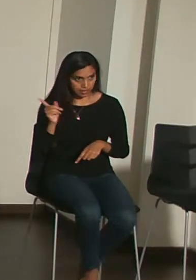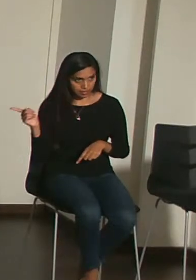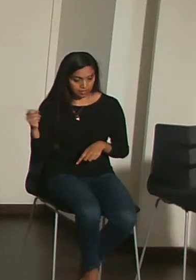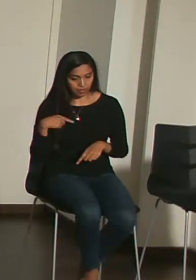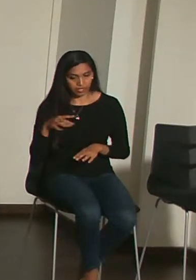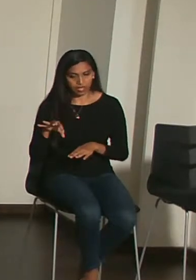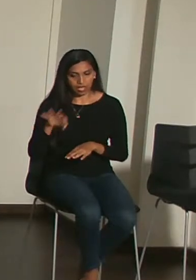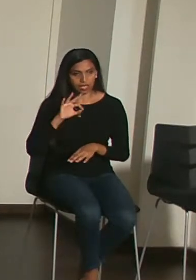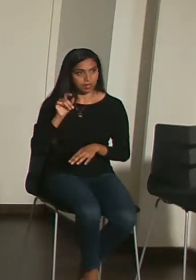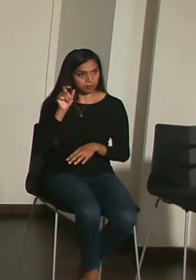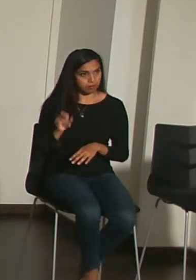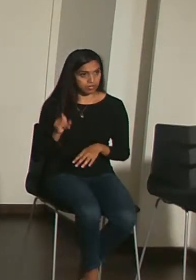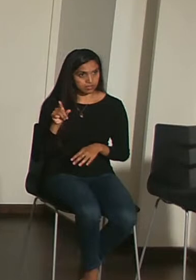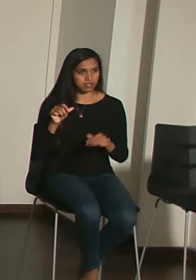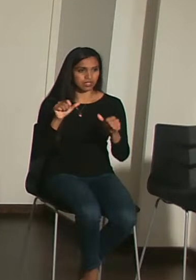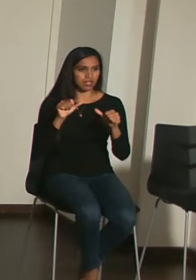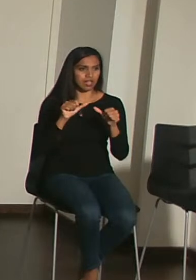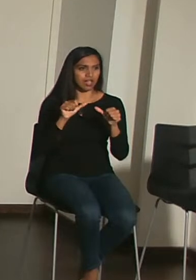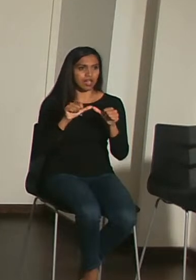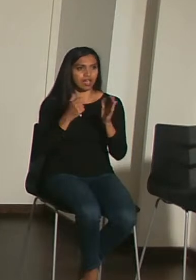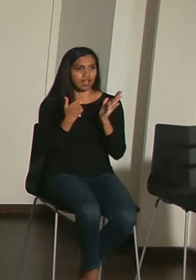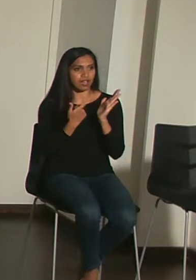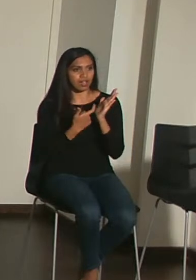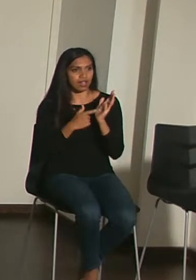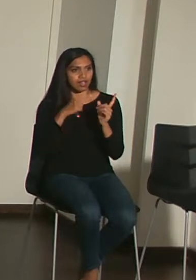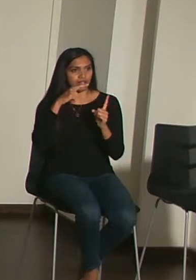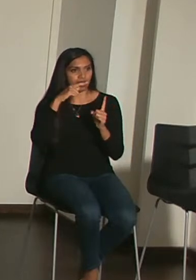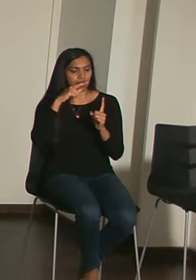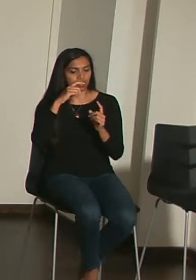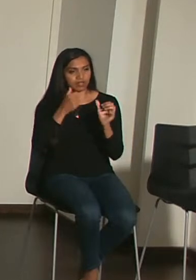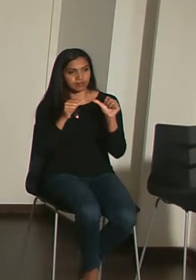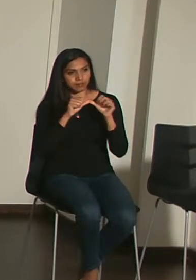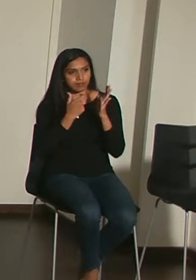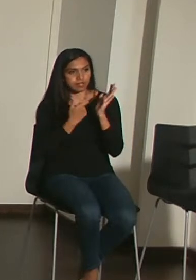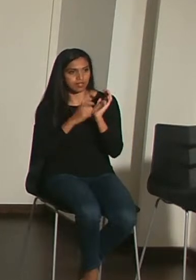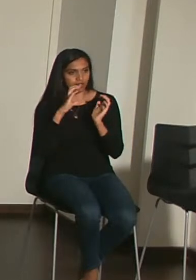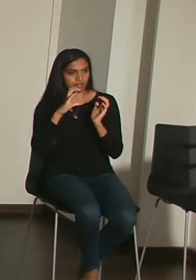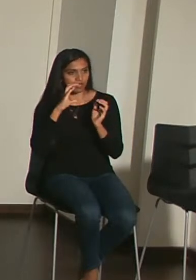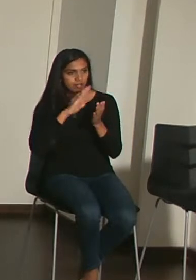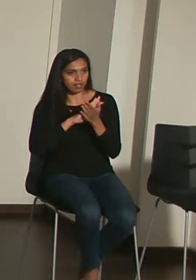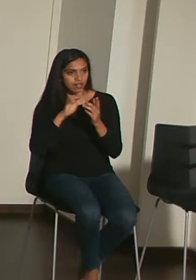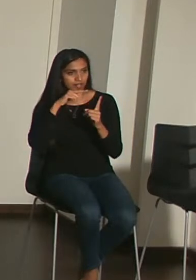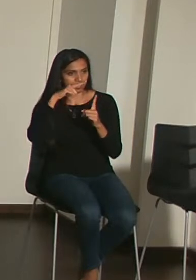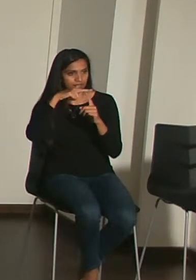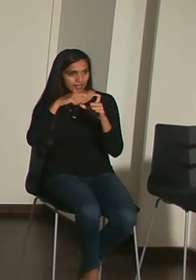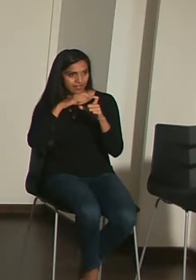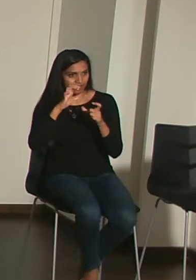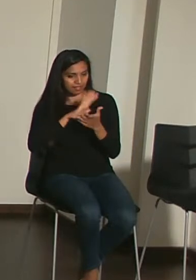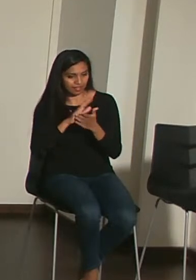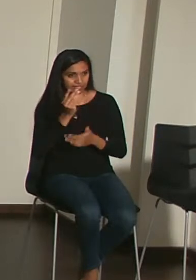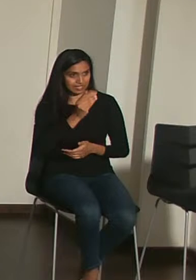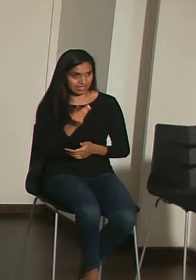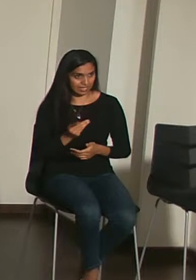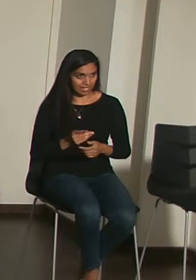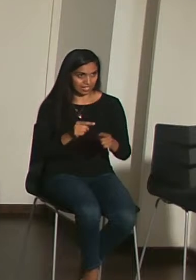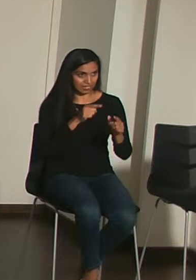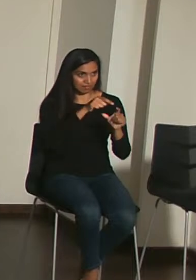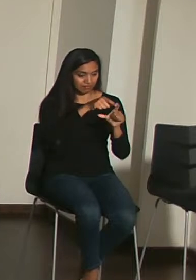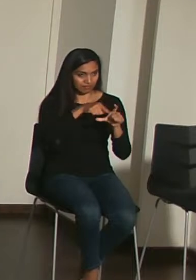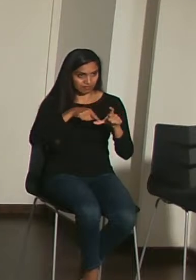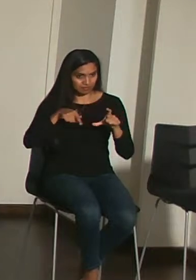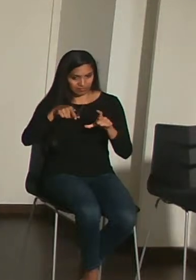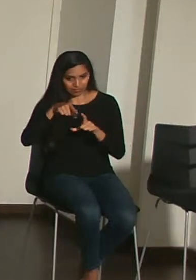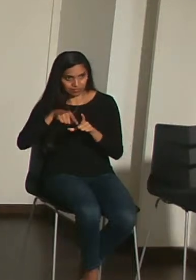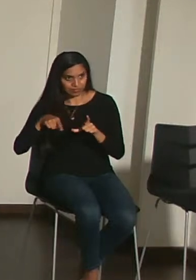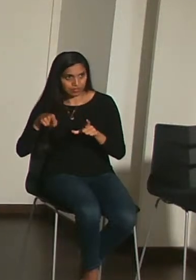hire as architects or designers need to be sort of tuned into that. they all the small decisions eventually lead up